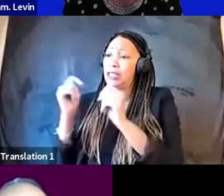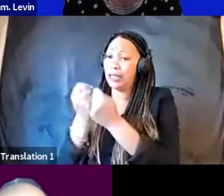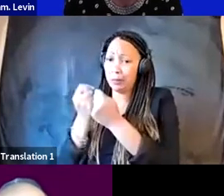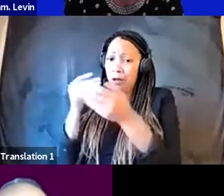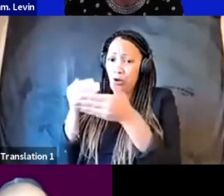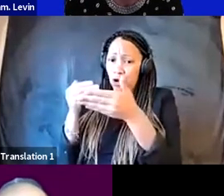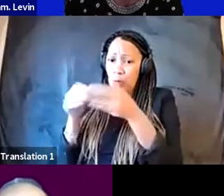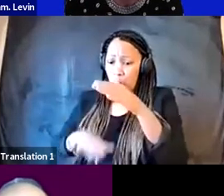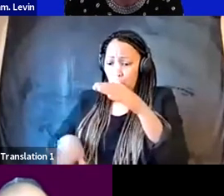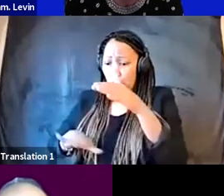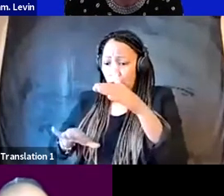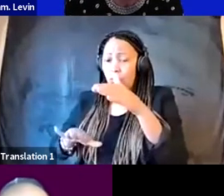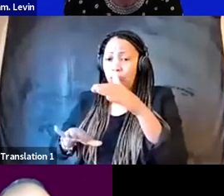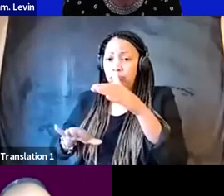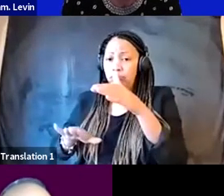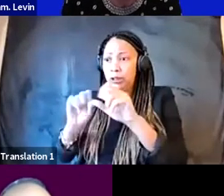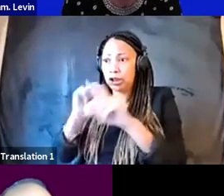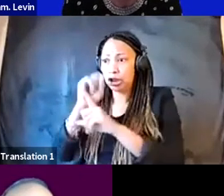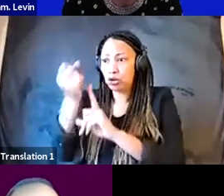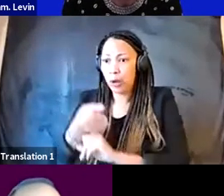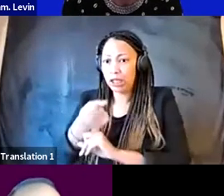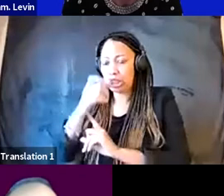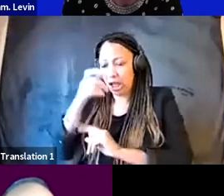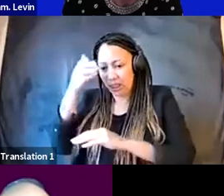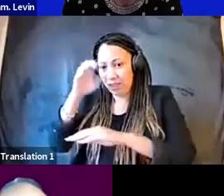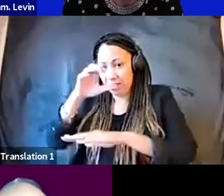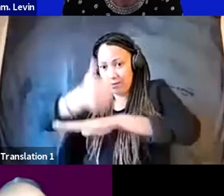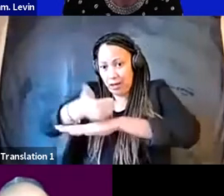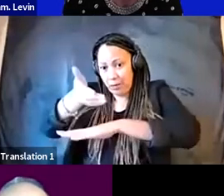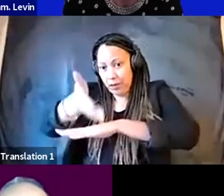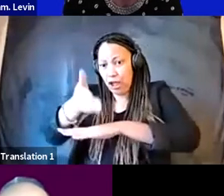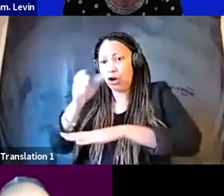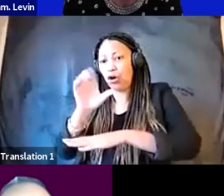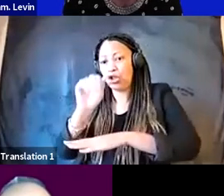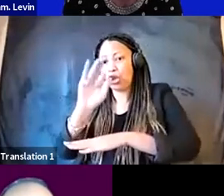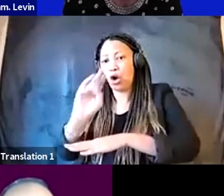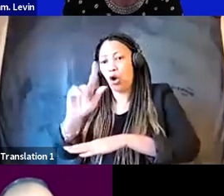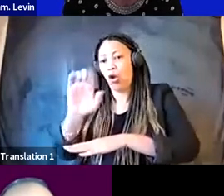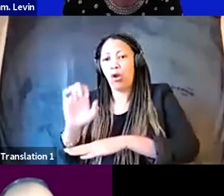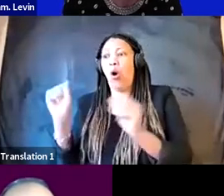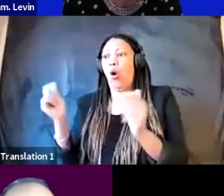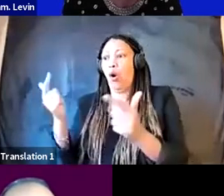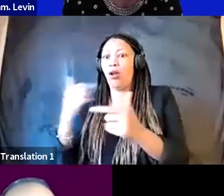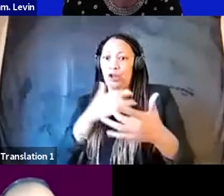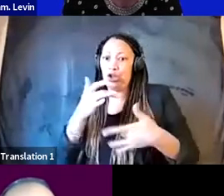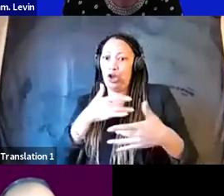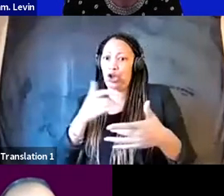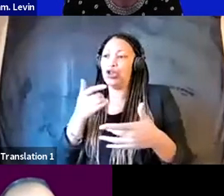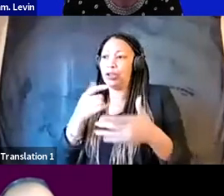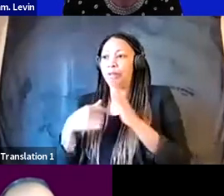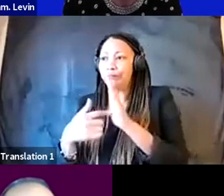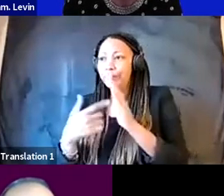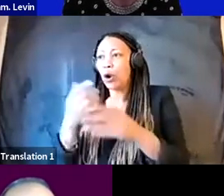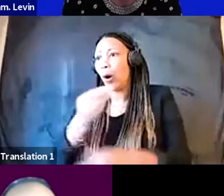ground floor situation, particularly on the circle. Certainly all of the concerns I expressed on Monday